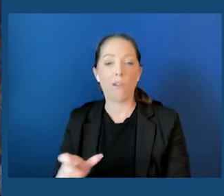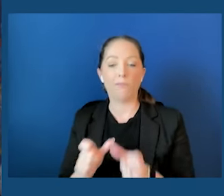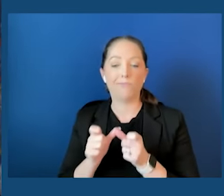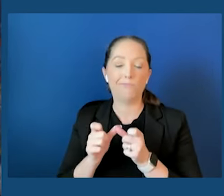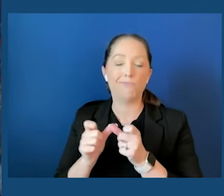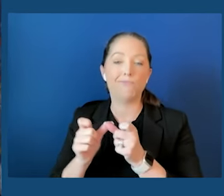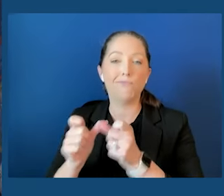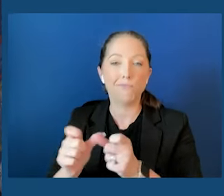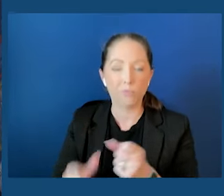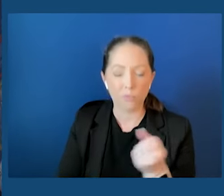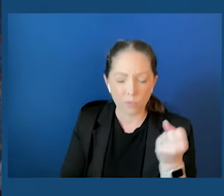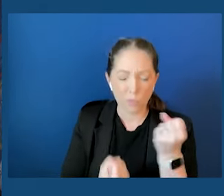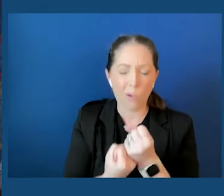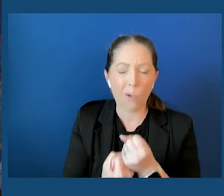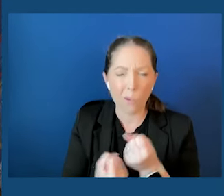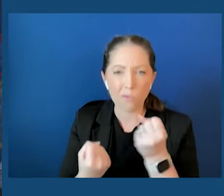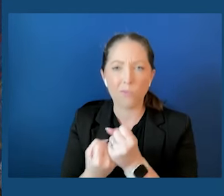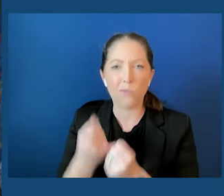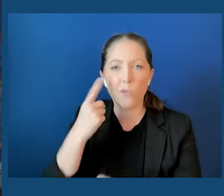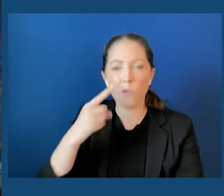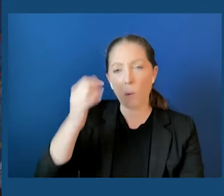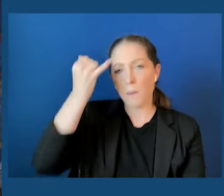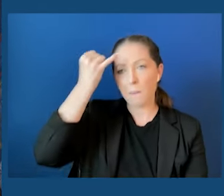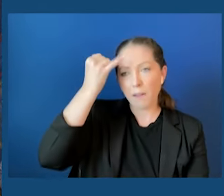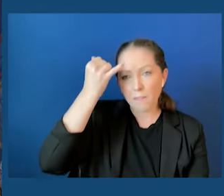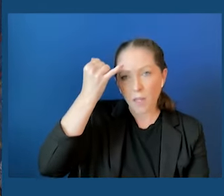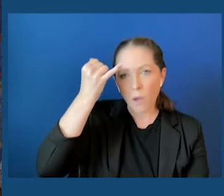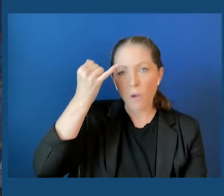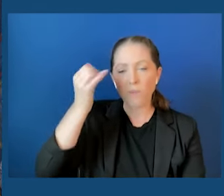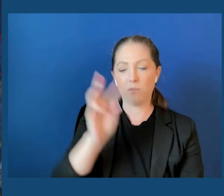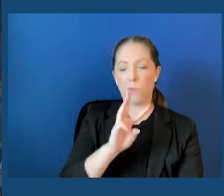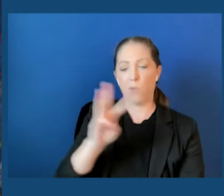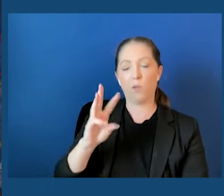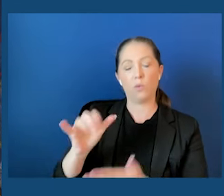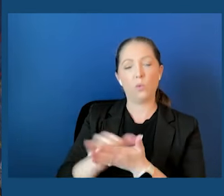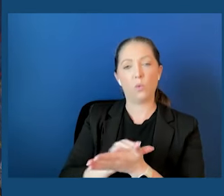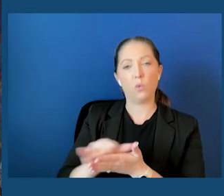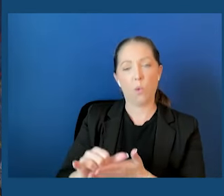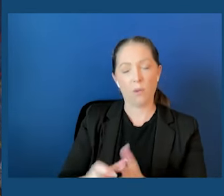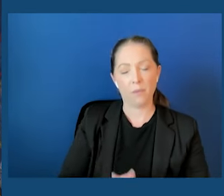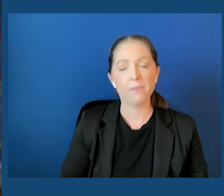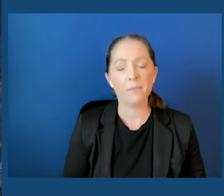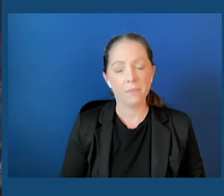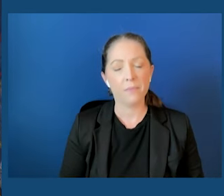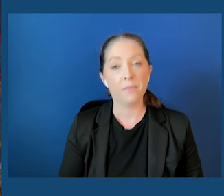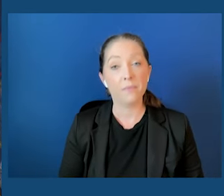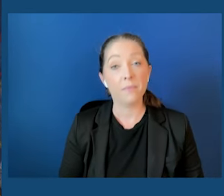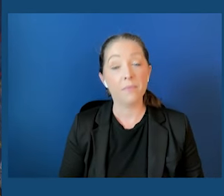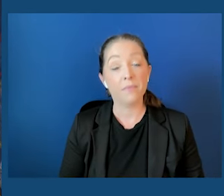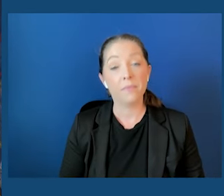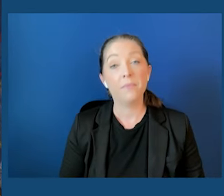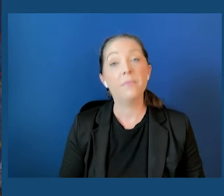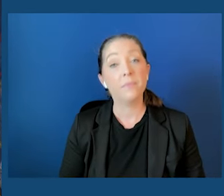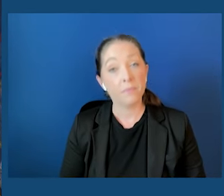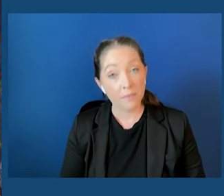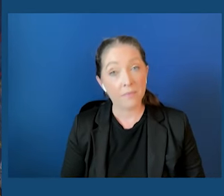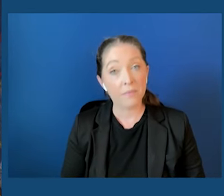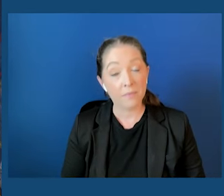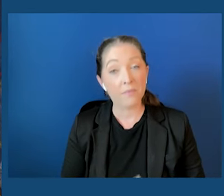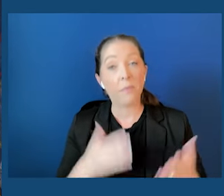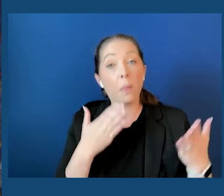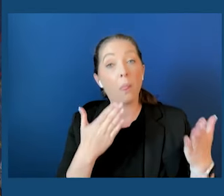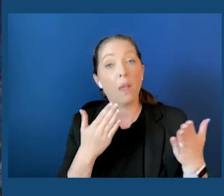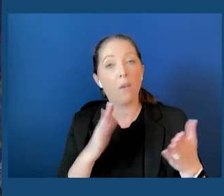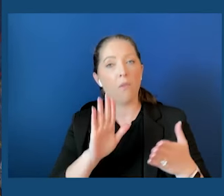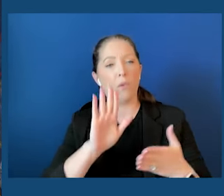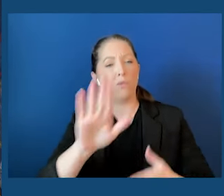tremendous support for Buffalo and Western New York. And thank you for your